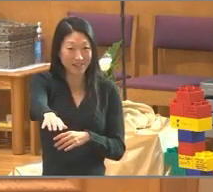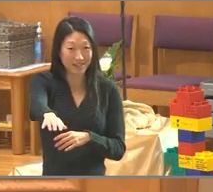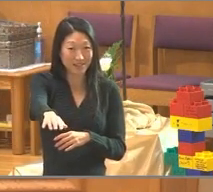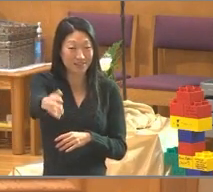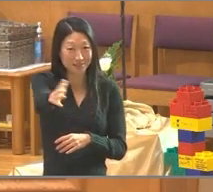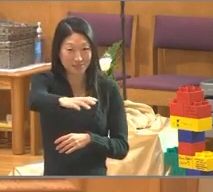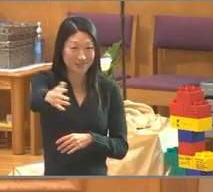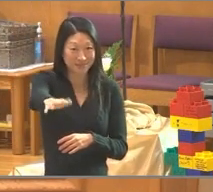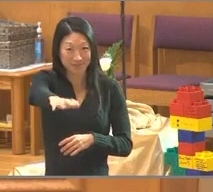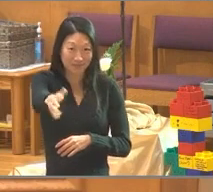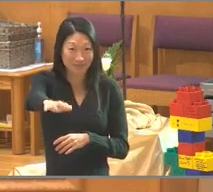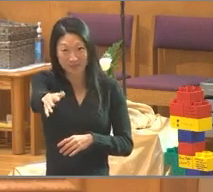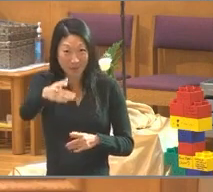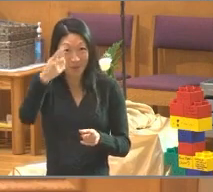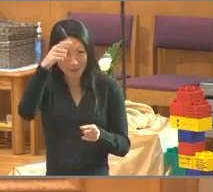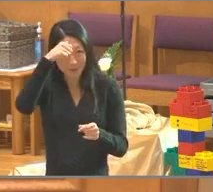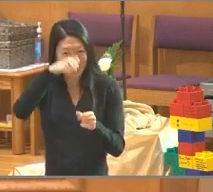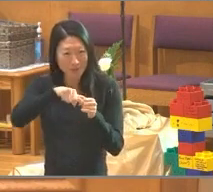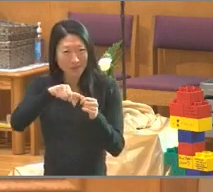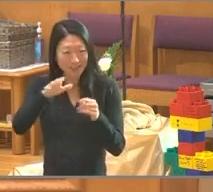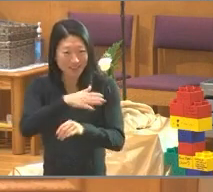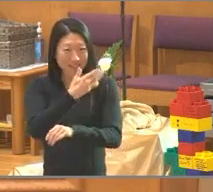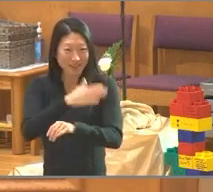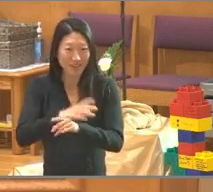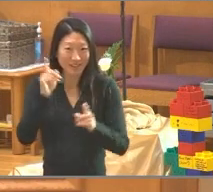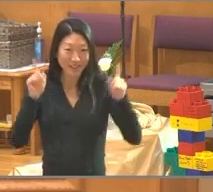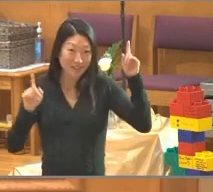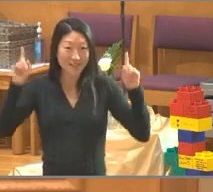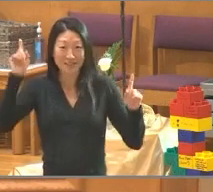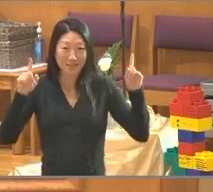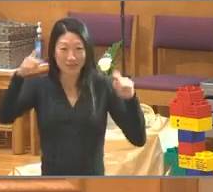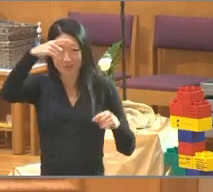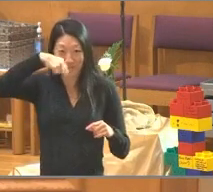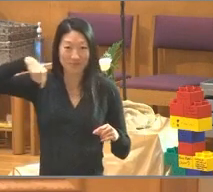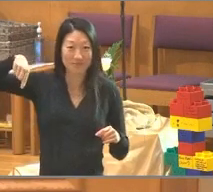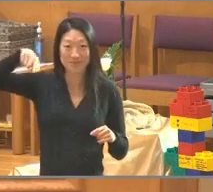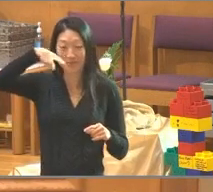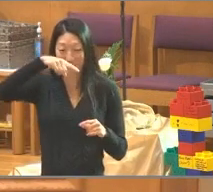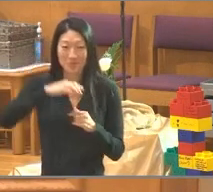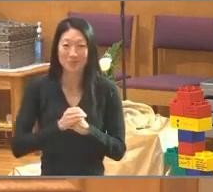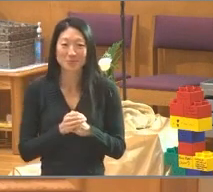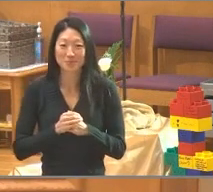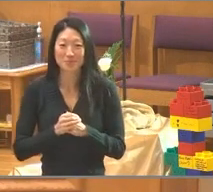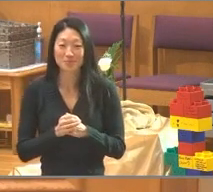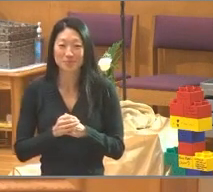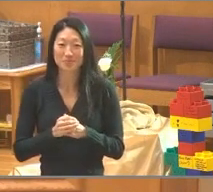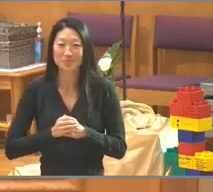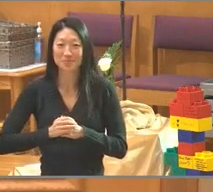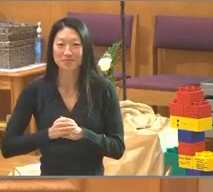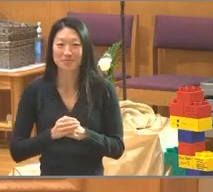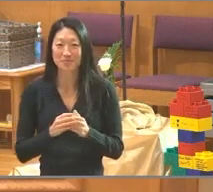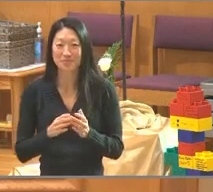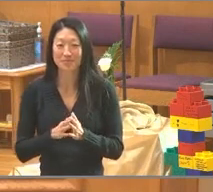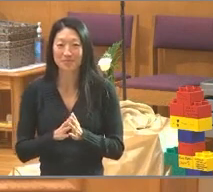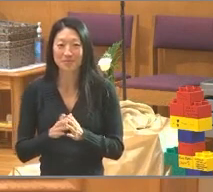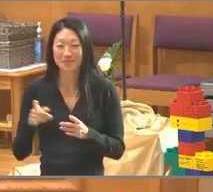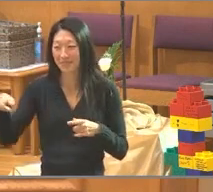in, and you do the hokey pokey, and you turn yourself around.